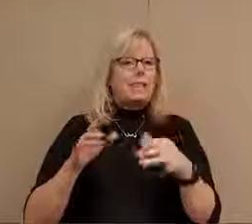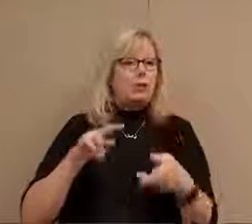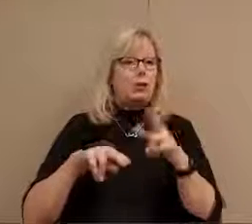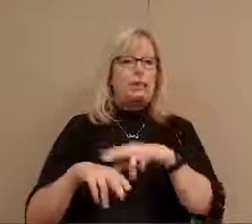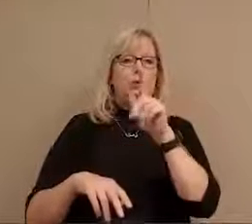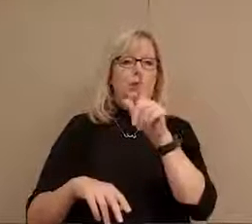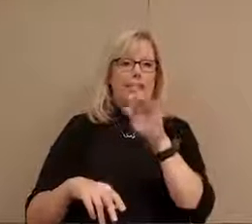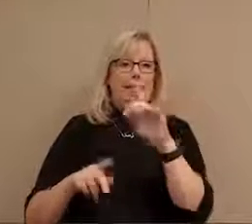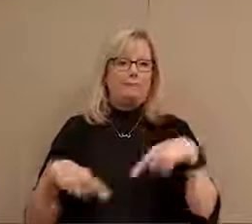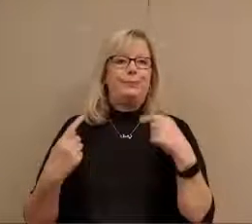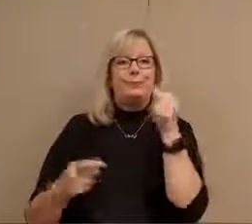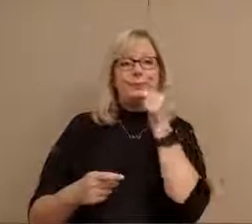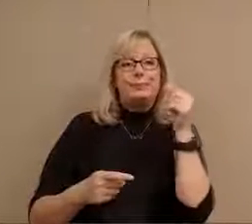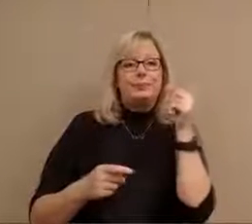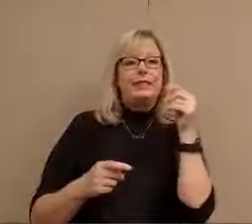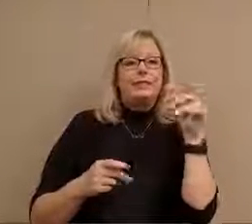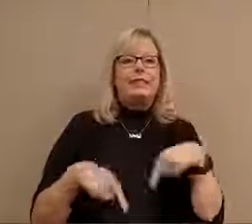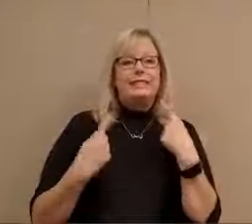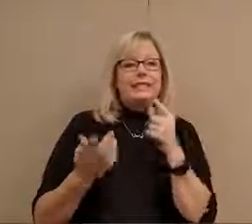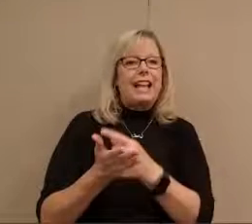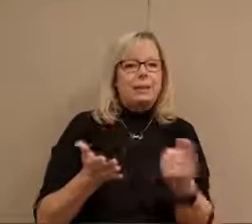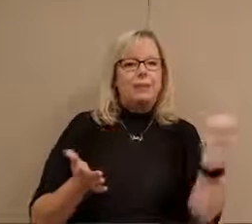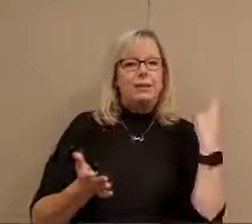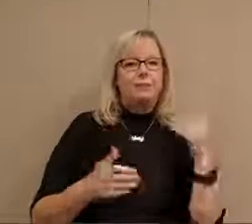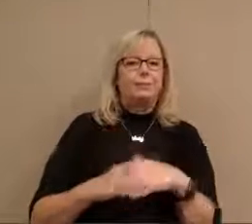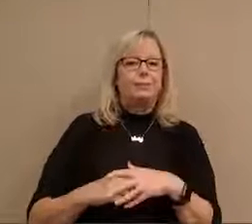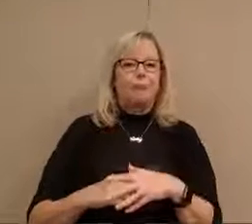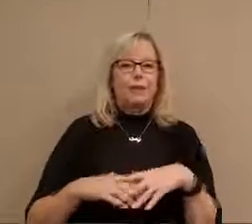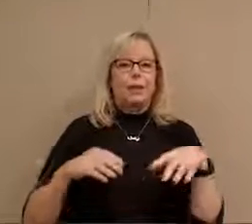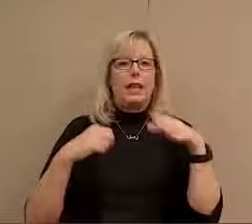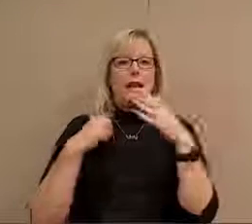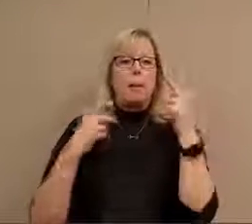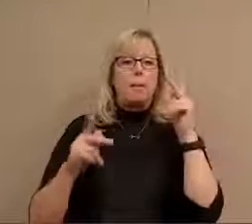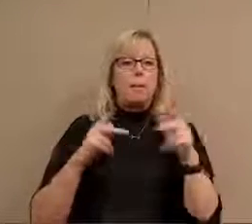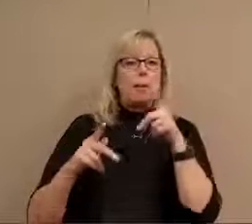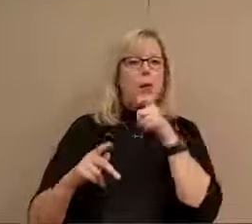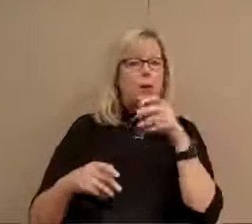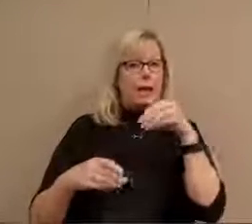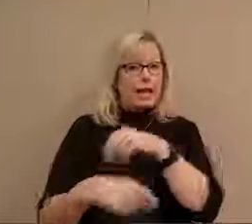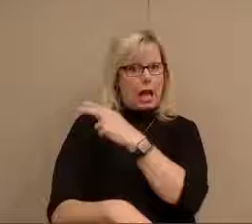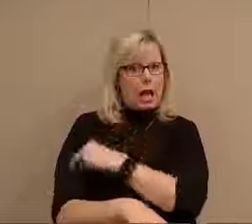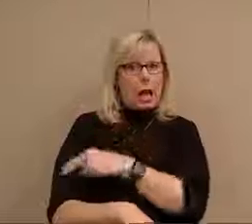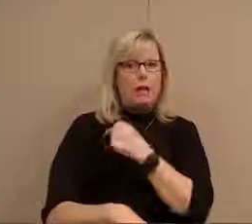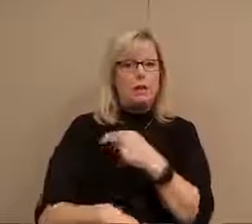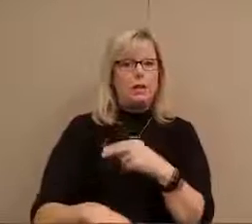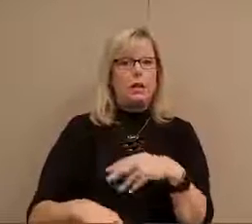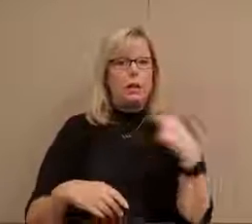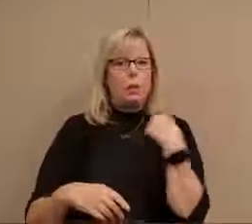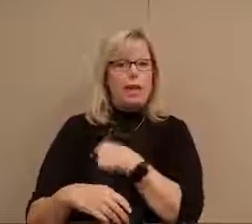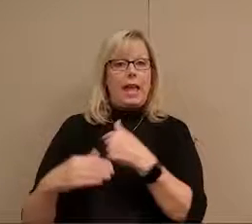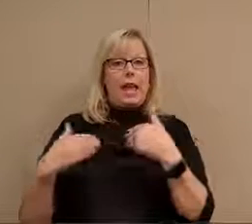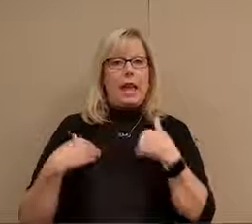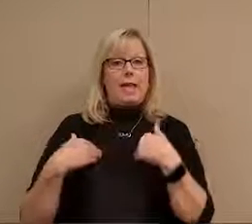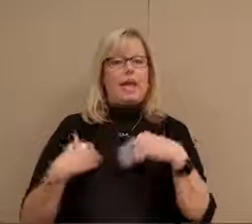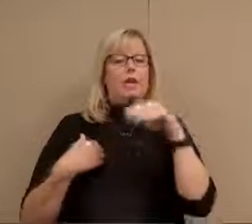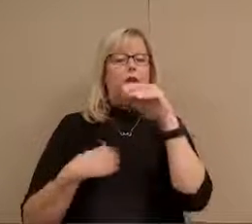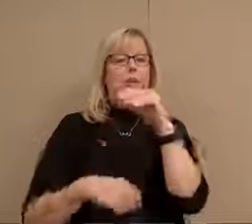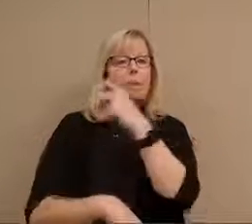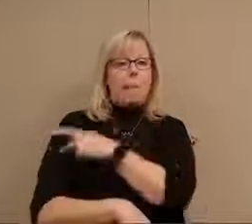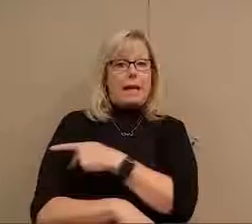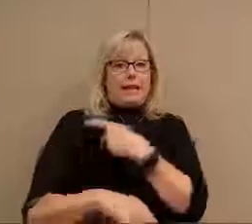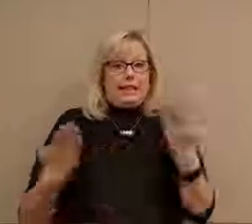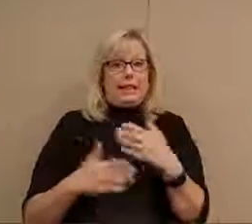at 39. Regionally, we're at 79. Patients on ventilators in St. Clair County is 2, and regionally we're at